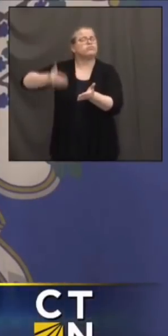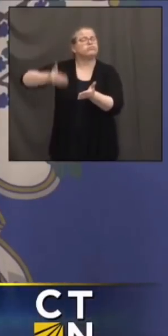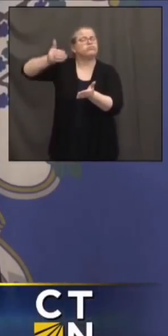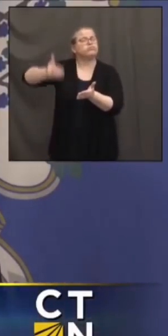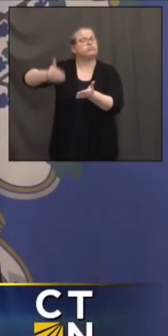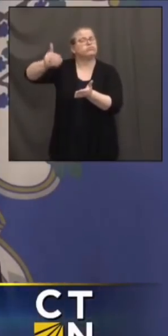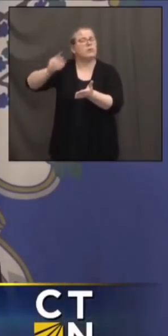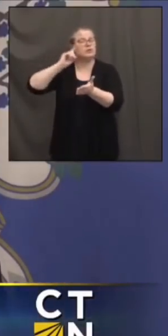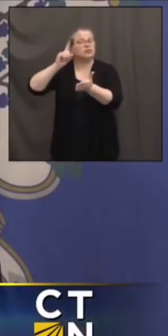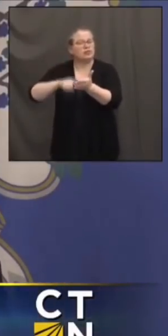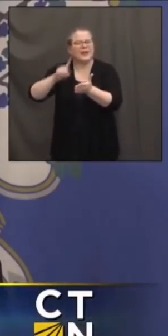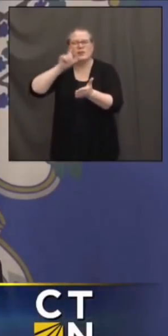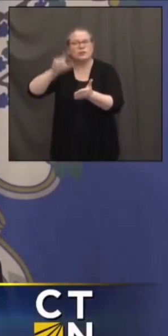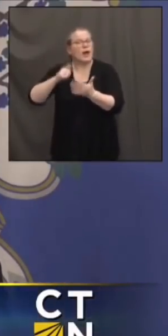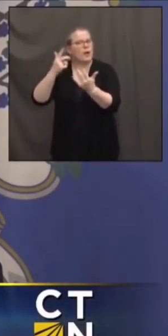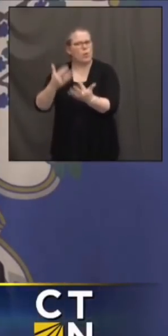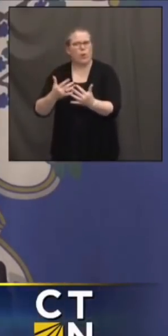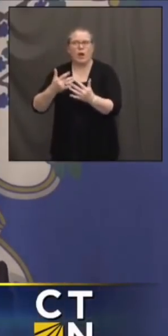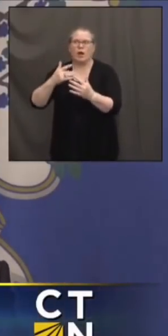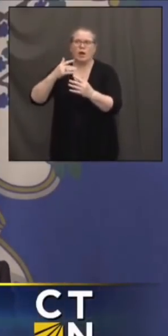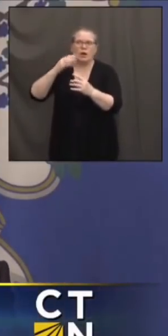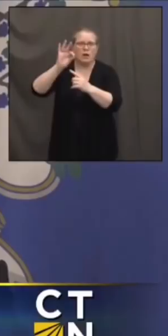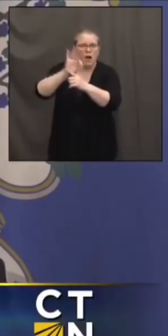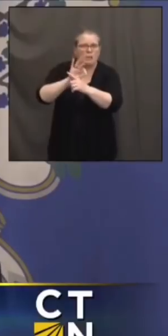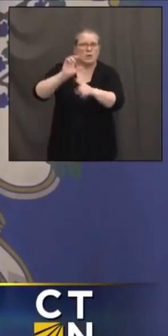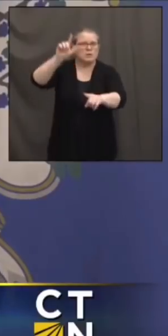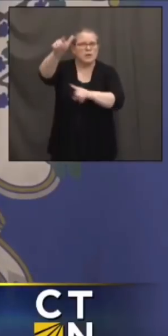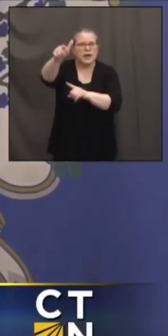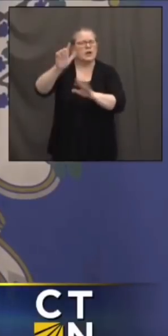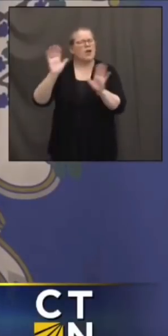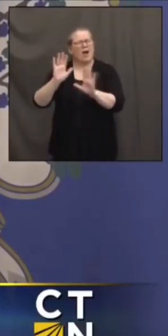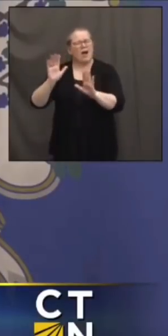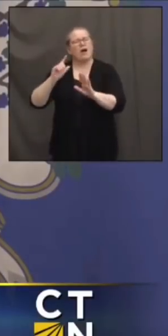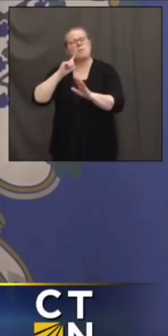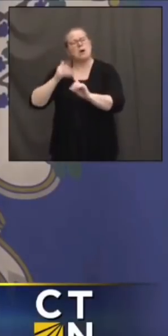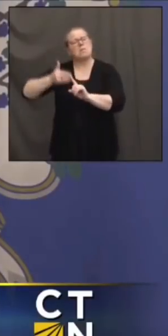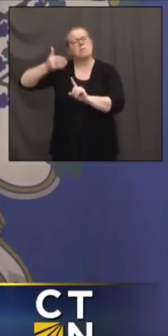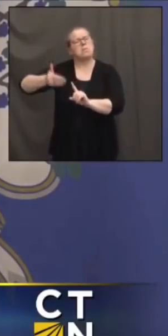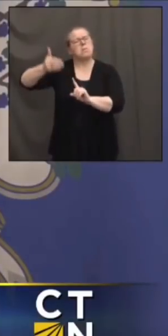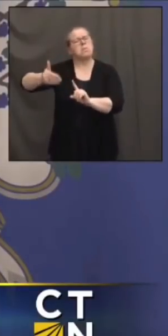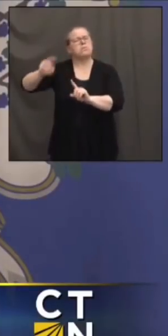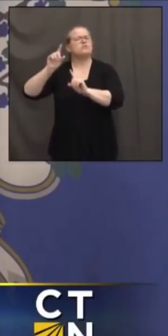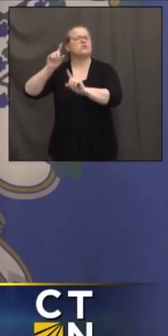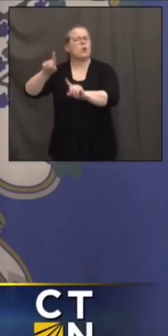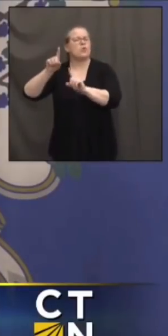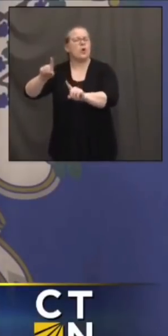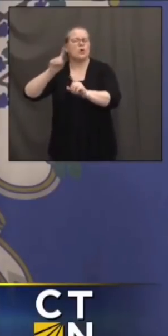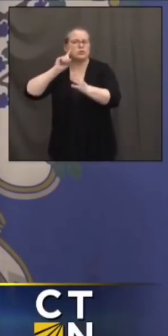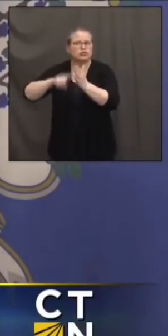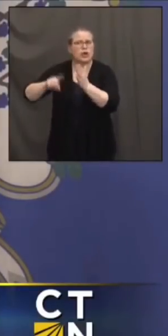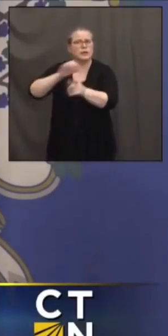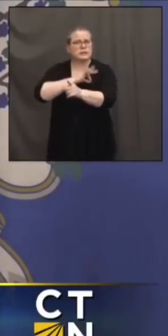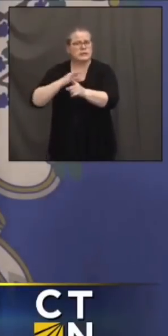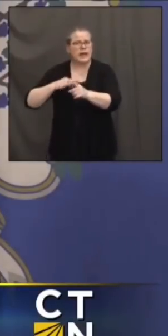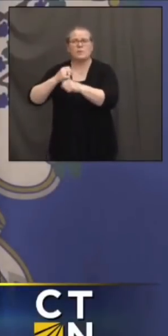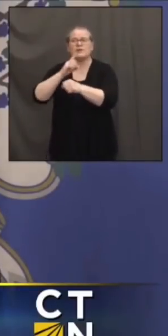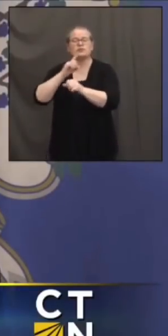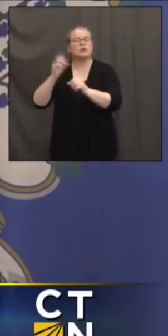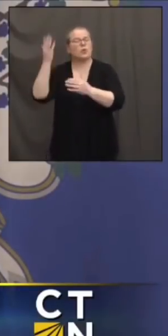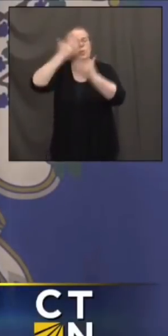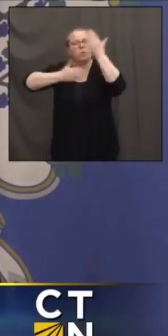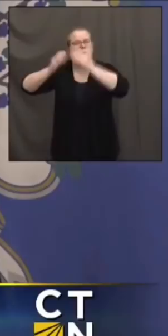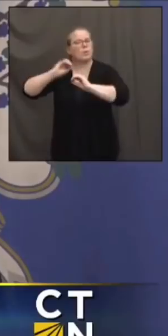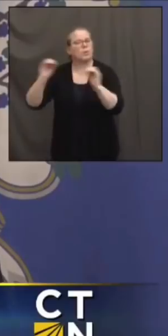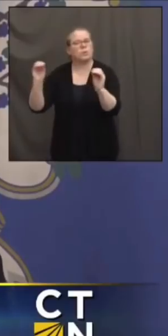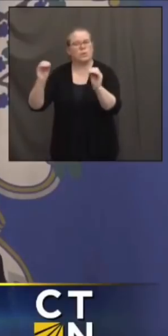of the vaccine is not as effective as it was before, but on a more regular basis than that, just to make sure that nobody gets left behind in the